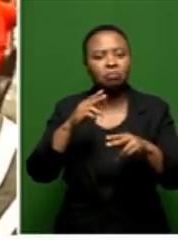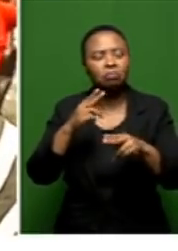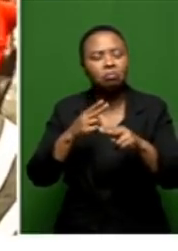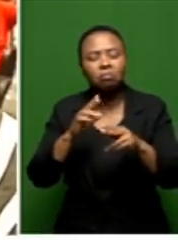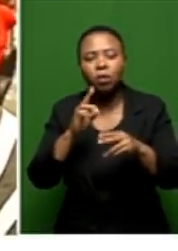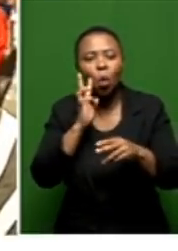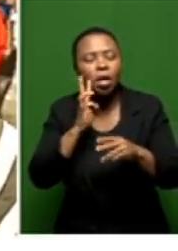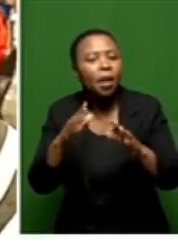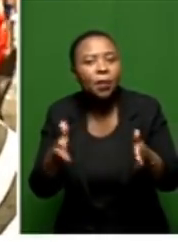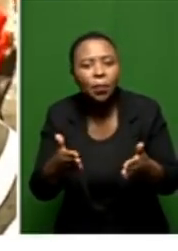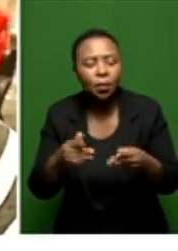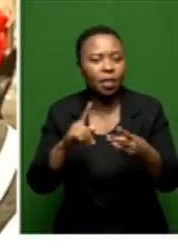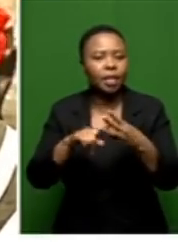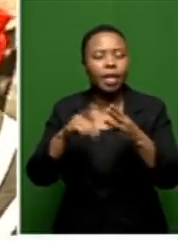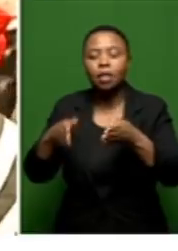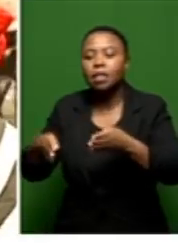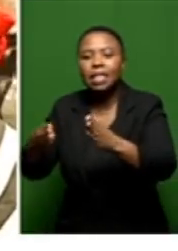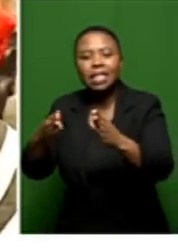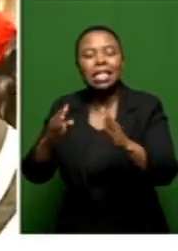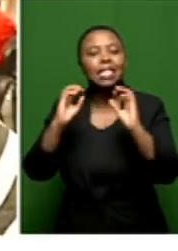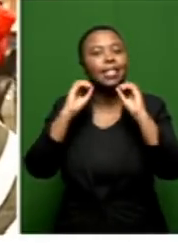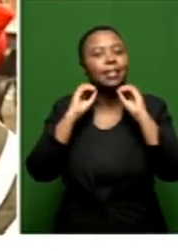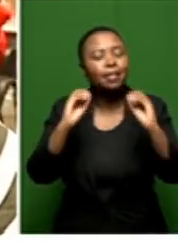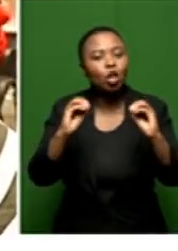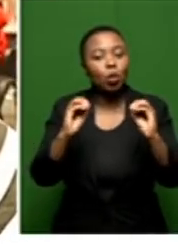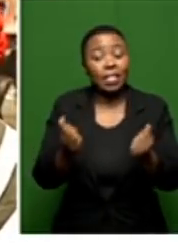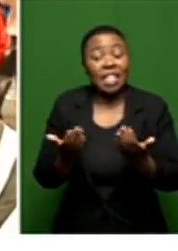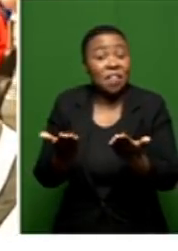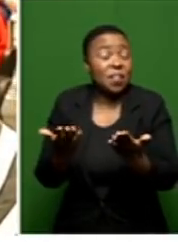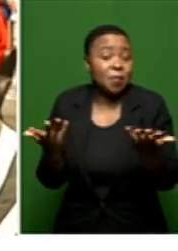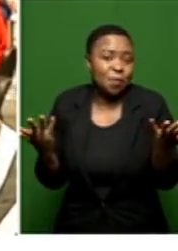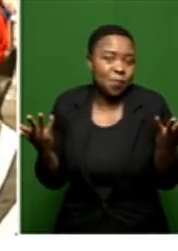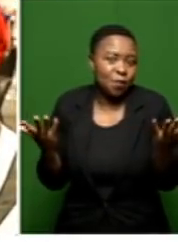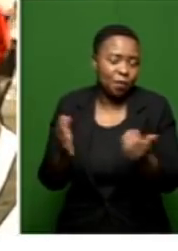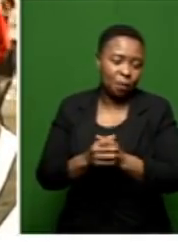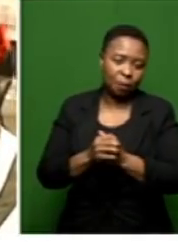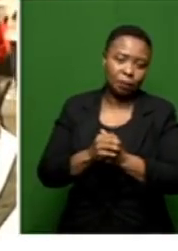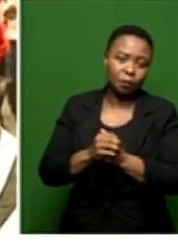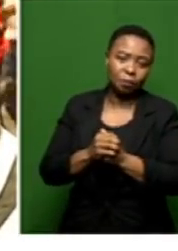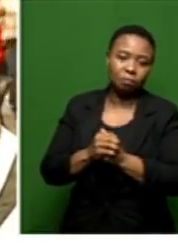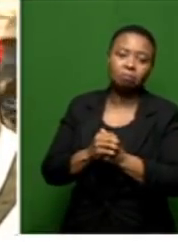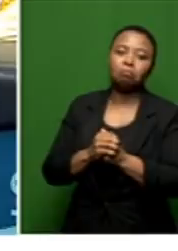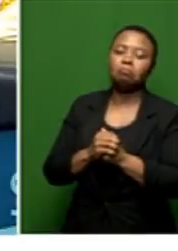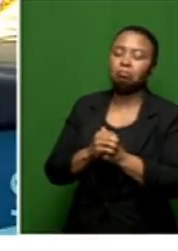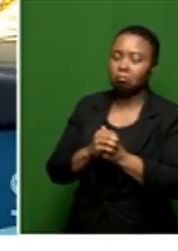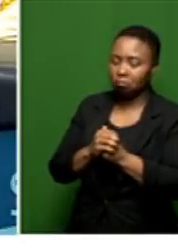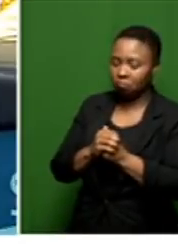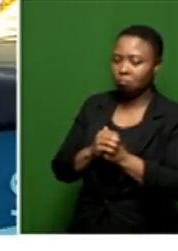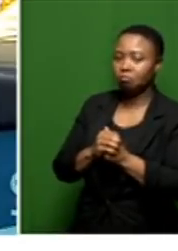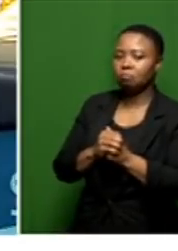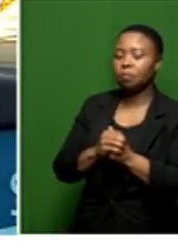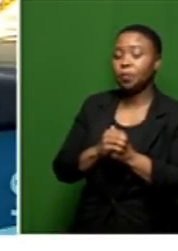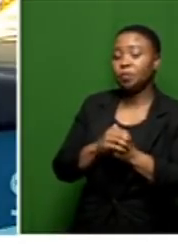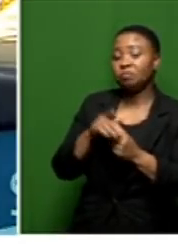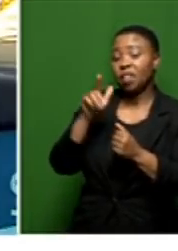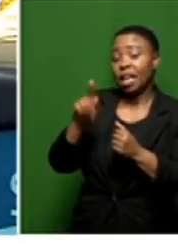are simply facing zero service delivery, whichever way you look at it. So Aubrey, I